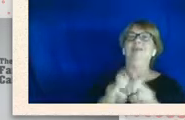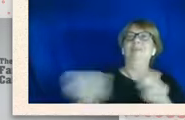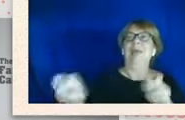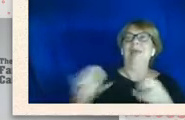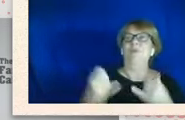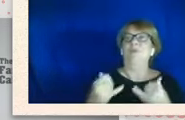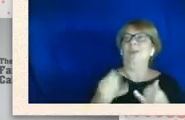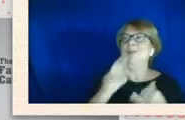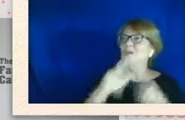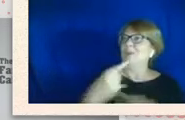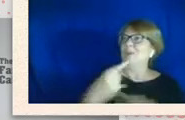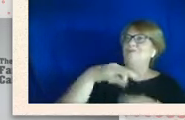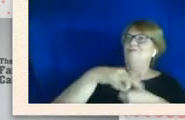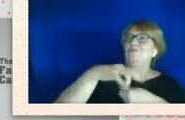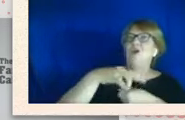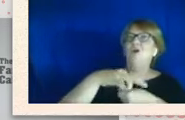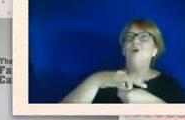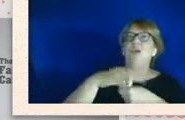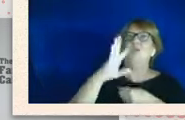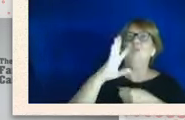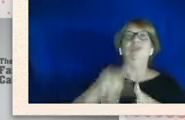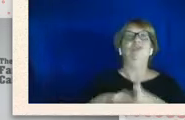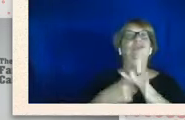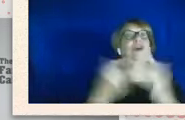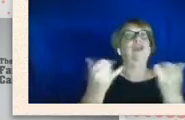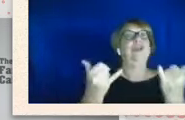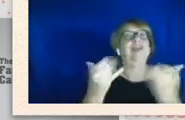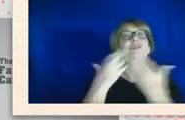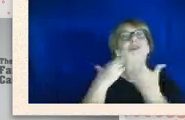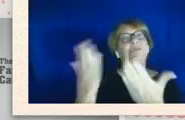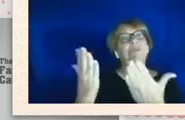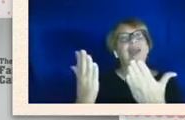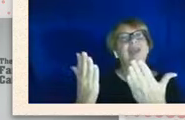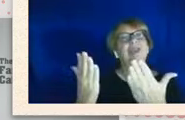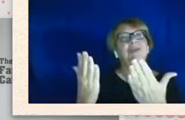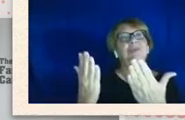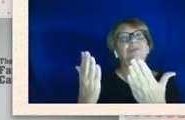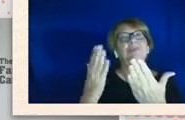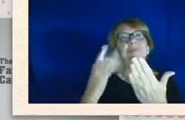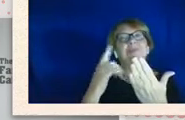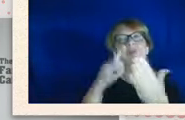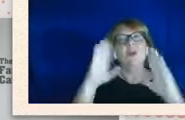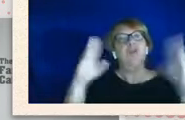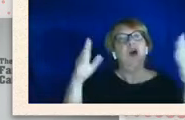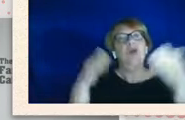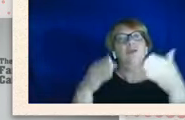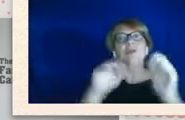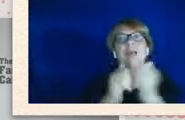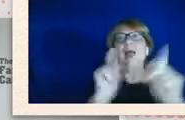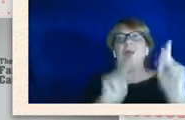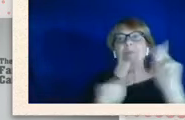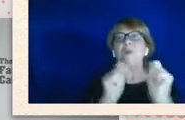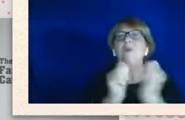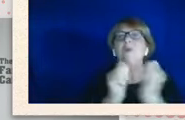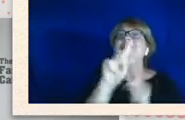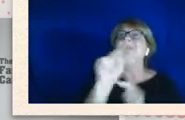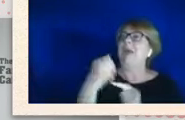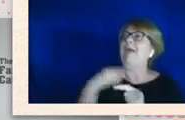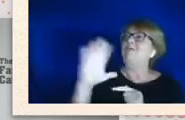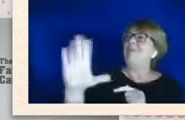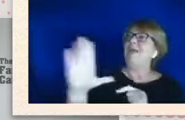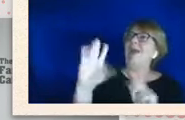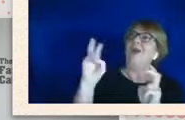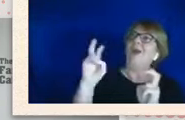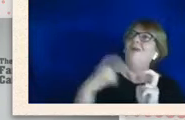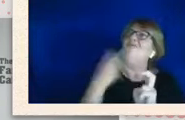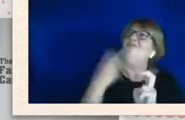session that we're about to start now. So thanks to them for putting the focus on how people with disabilities can have their voices heard